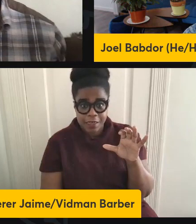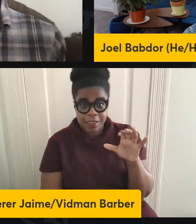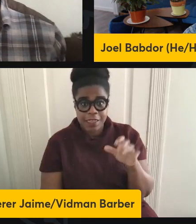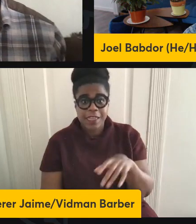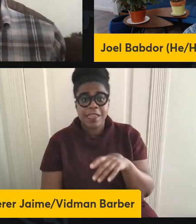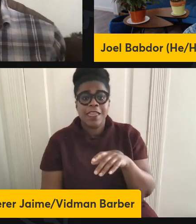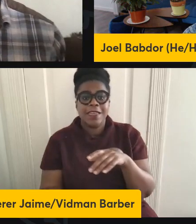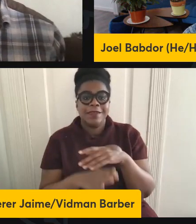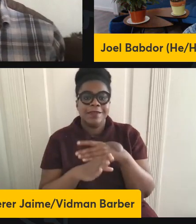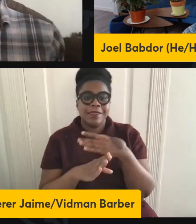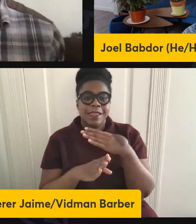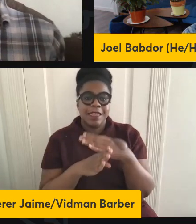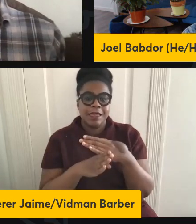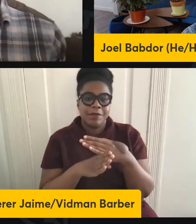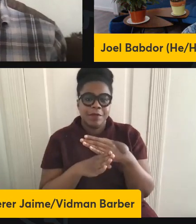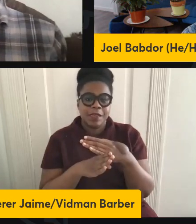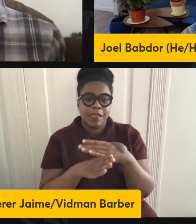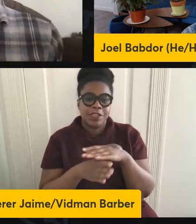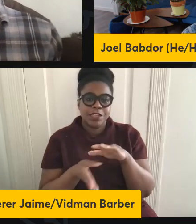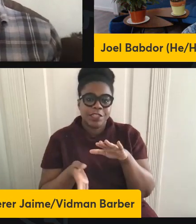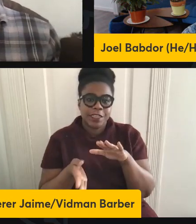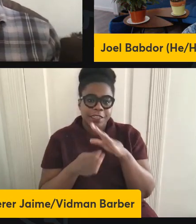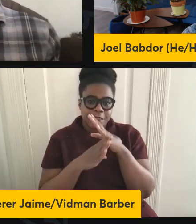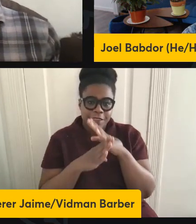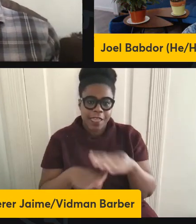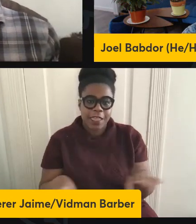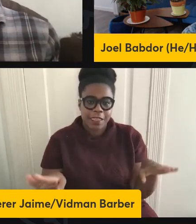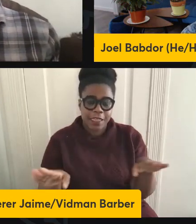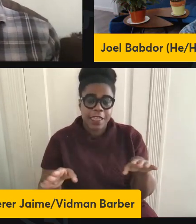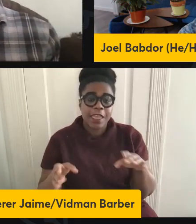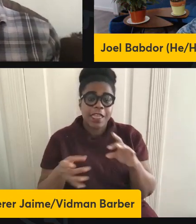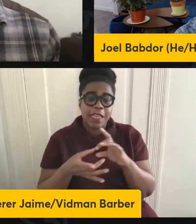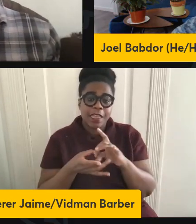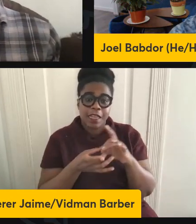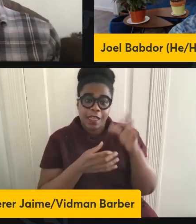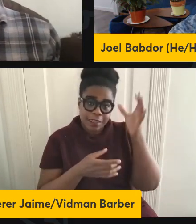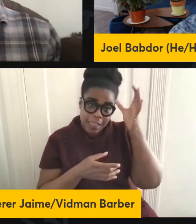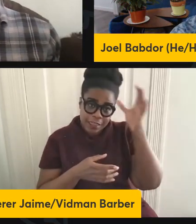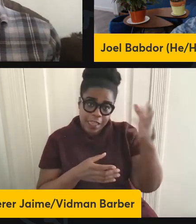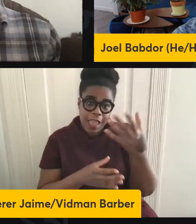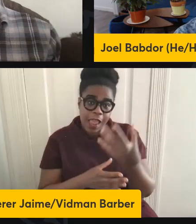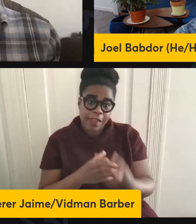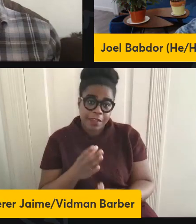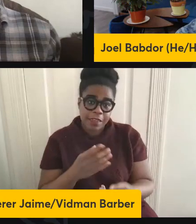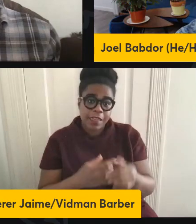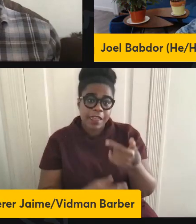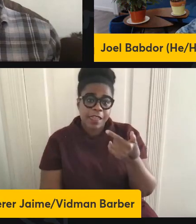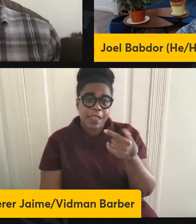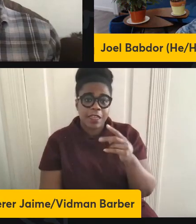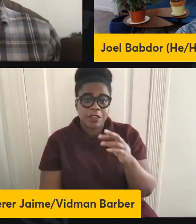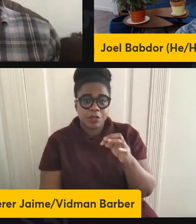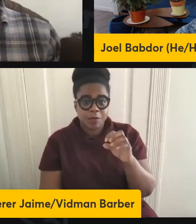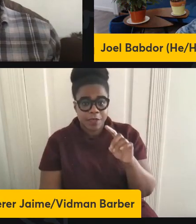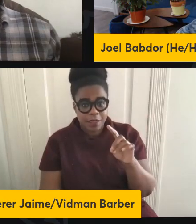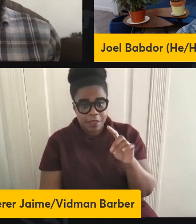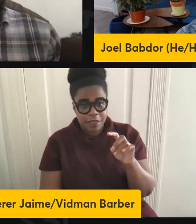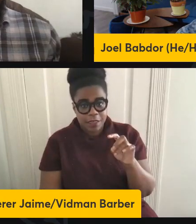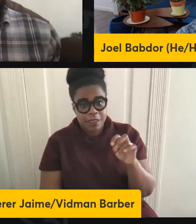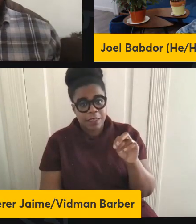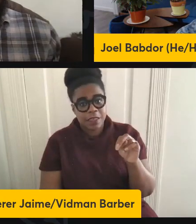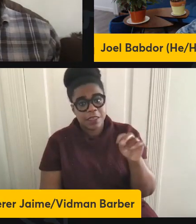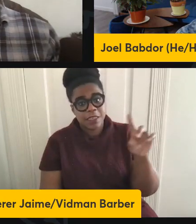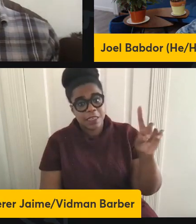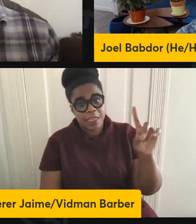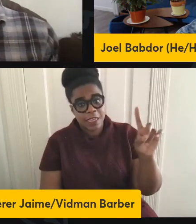immunologically silent. In the context of, the absence of gastromin D, one would think so, because